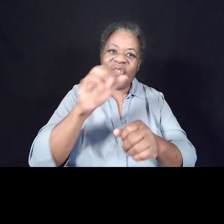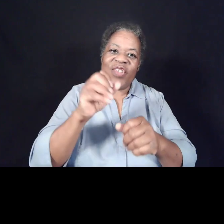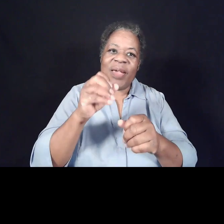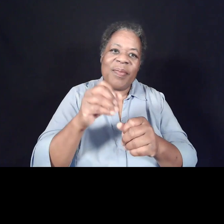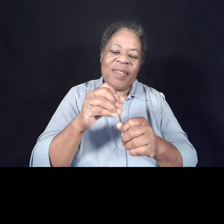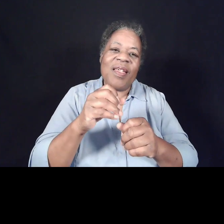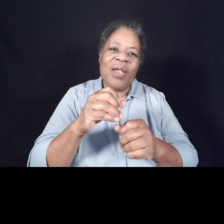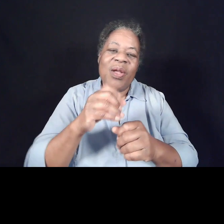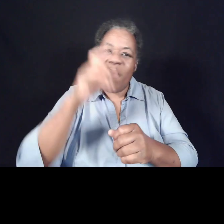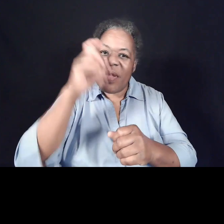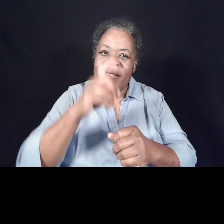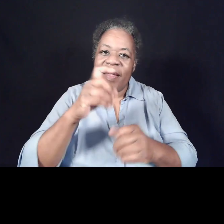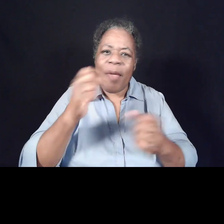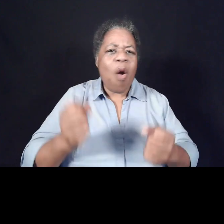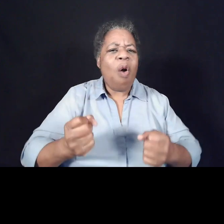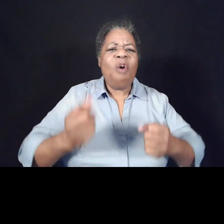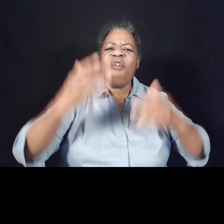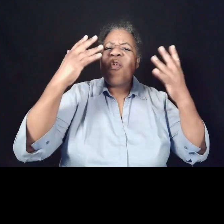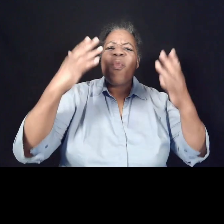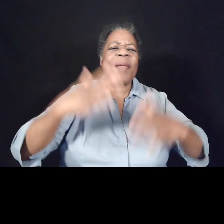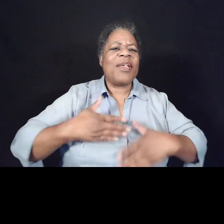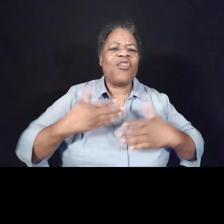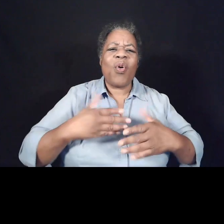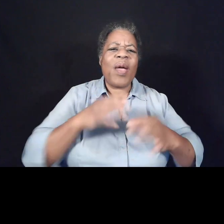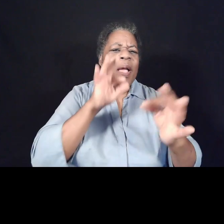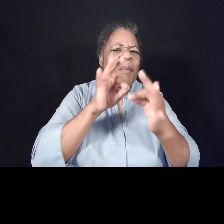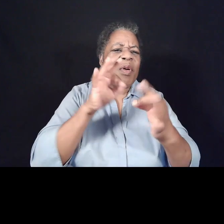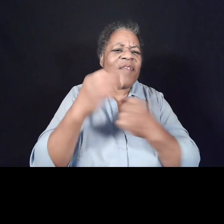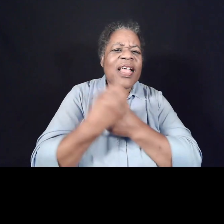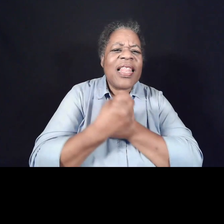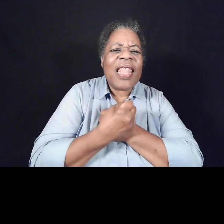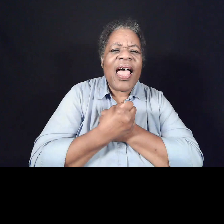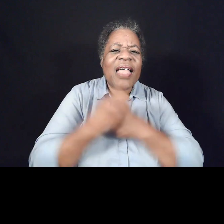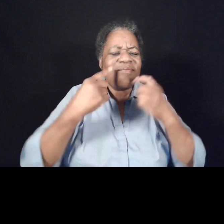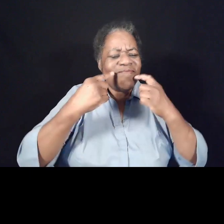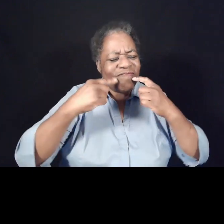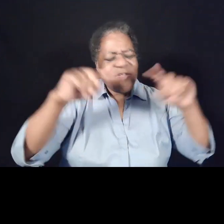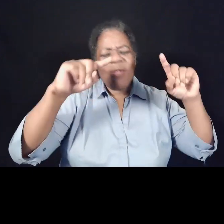joy, perfect love, ultimate meaning.